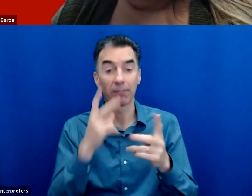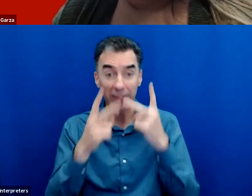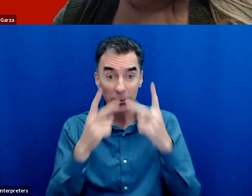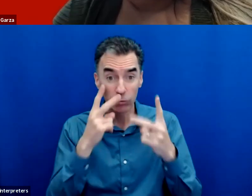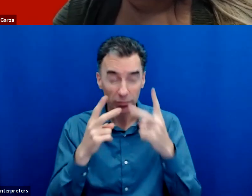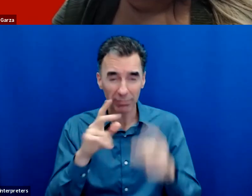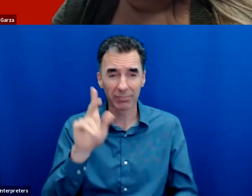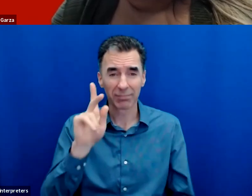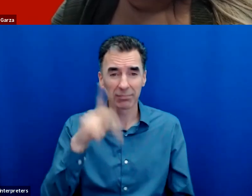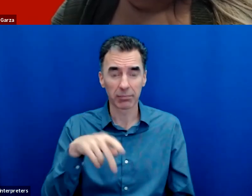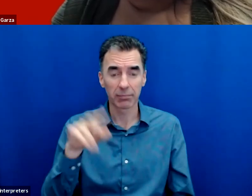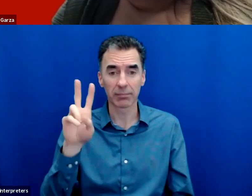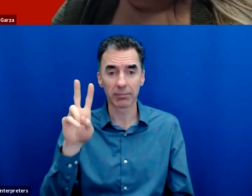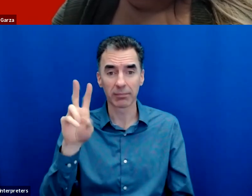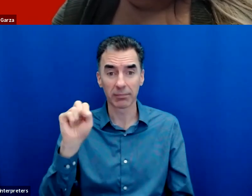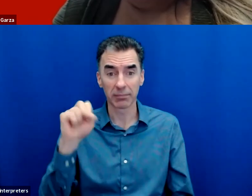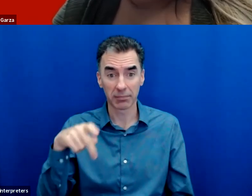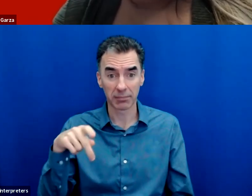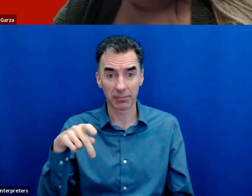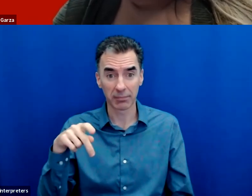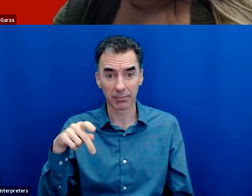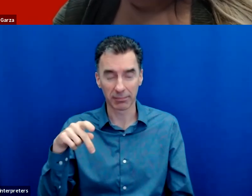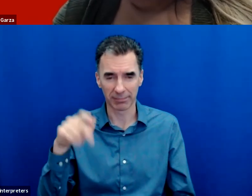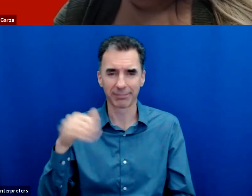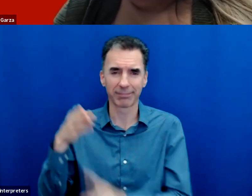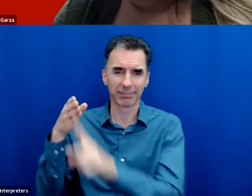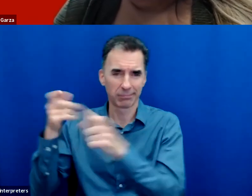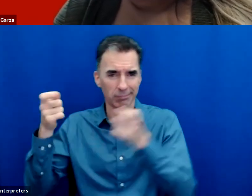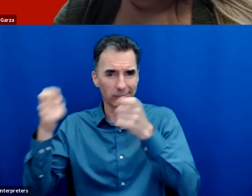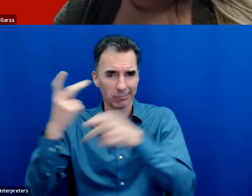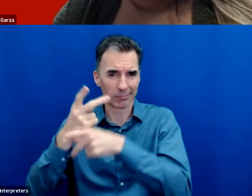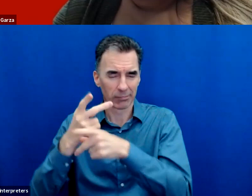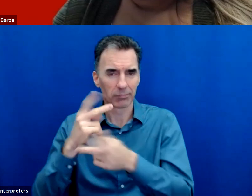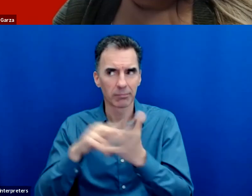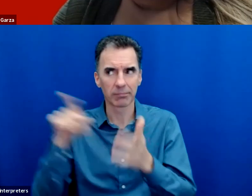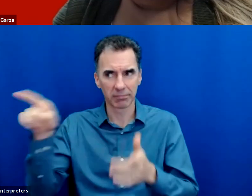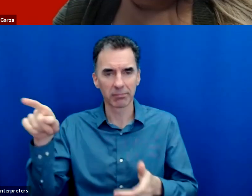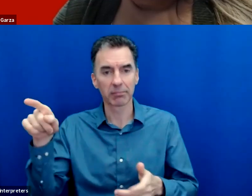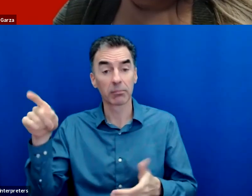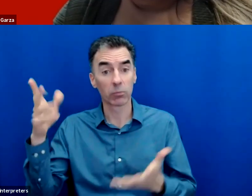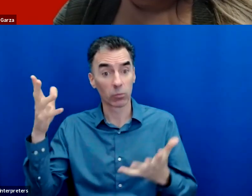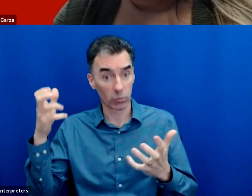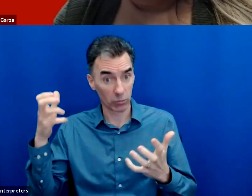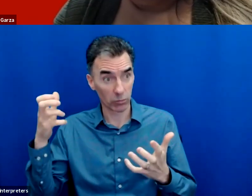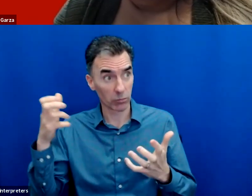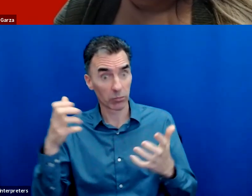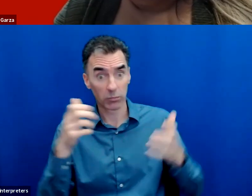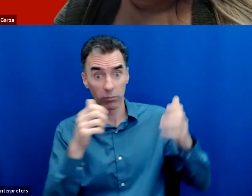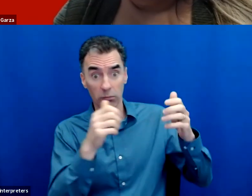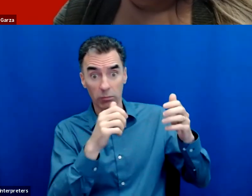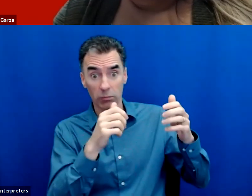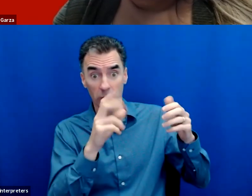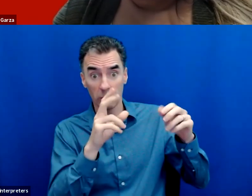Kaiser. VSP is our Vision administrator. So to have those claims paid out through the district, you will need to use